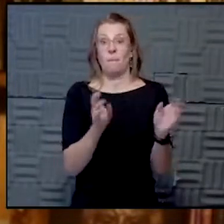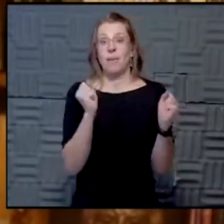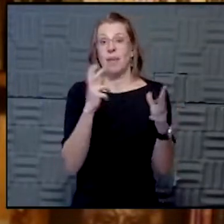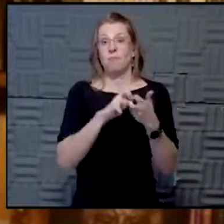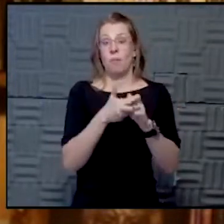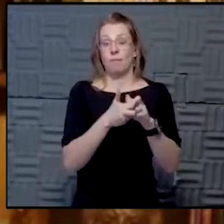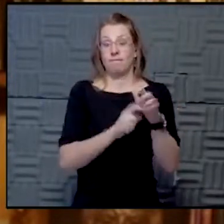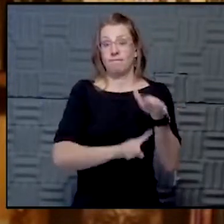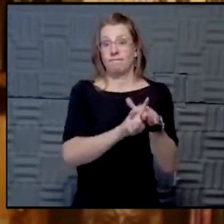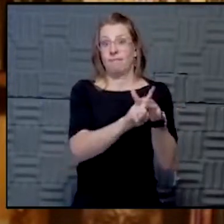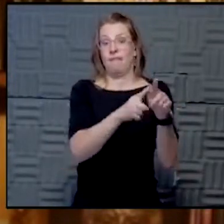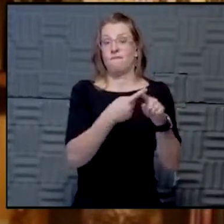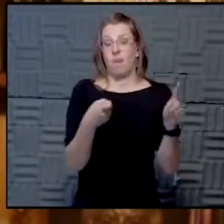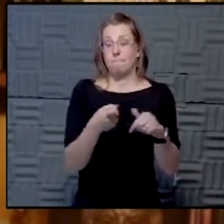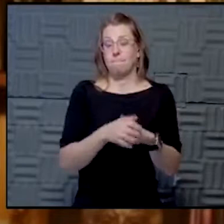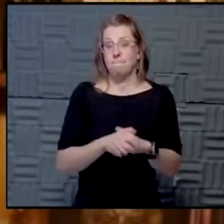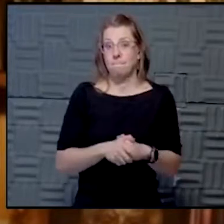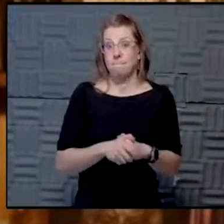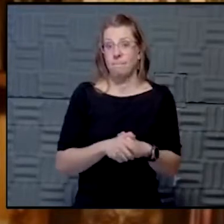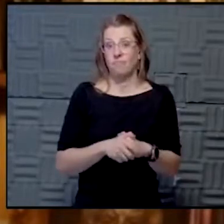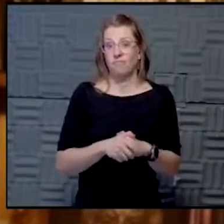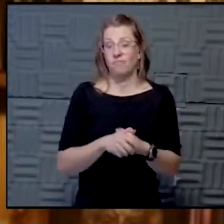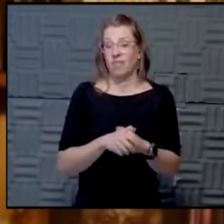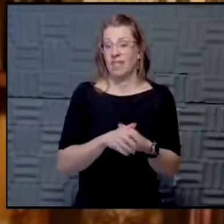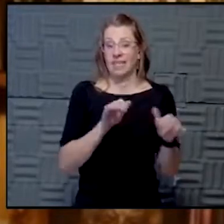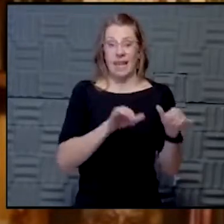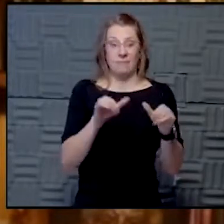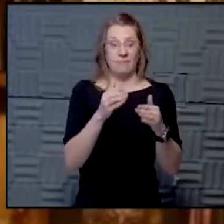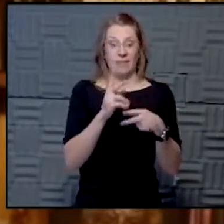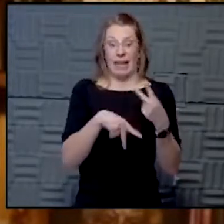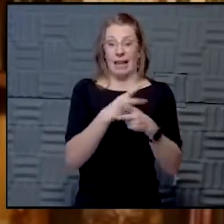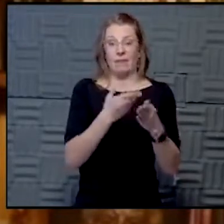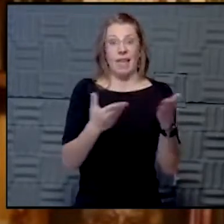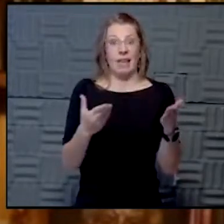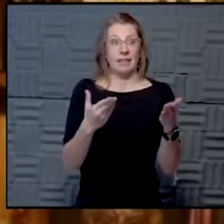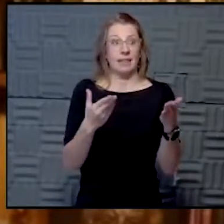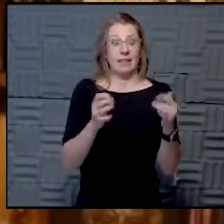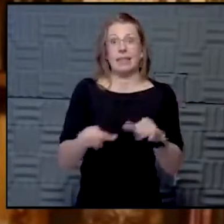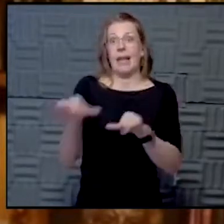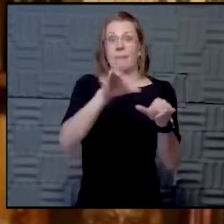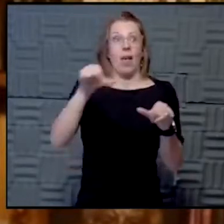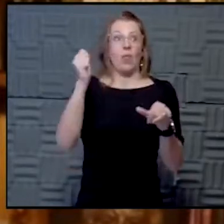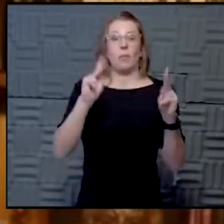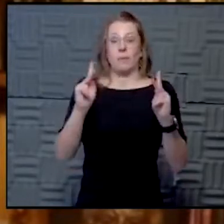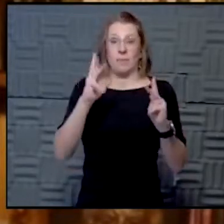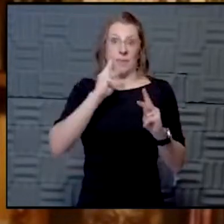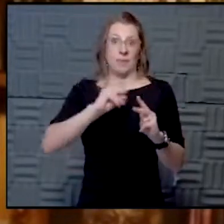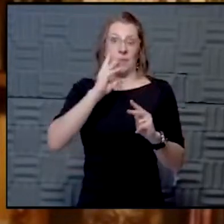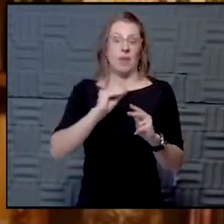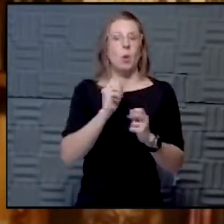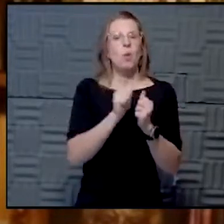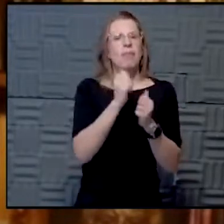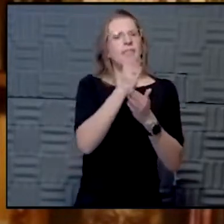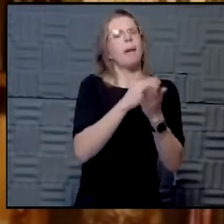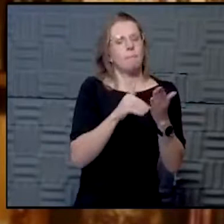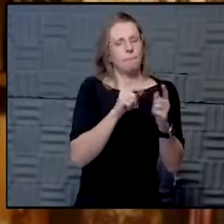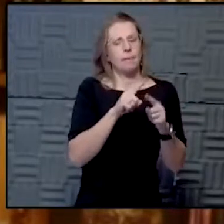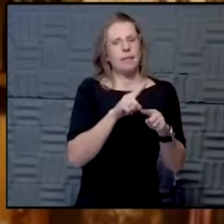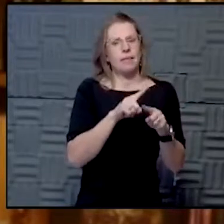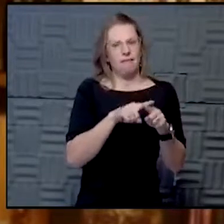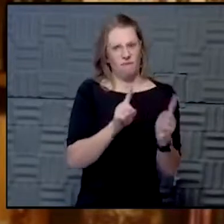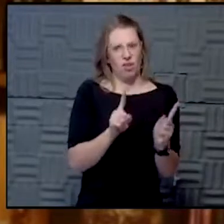tend to arise from the same kinds of things that everyone else experiences with some differences. So when we're doing